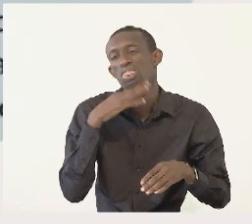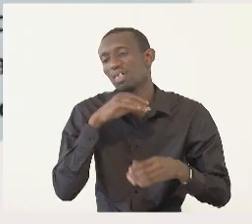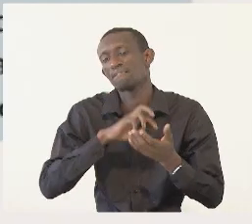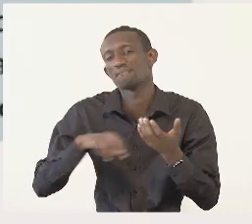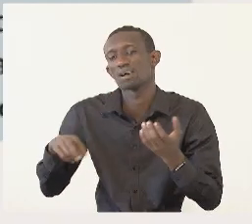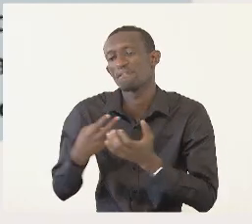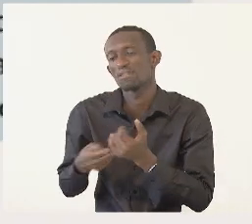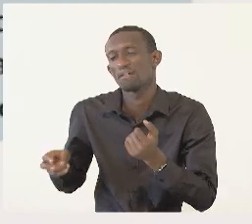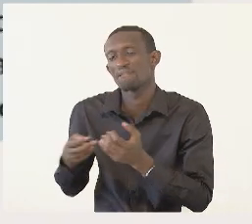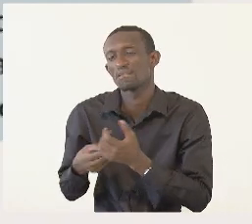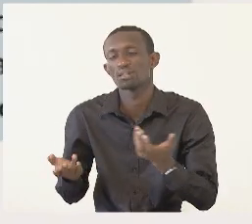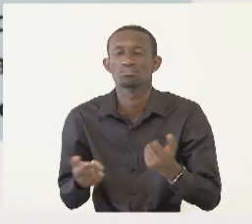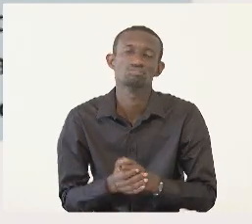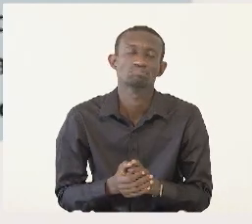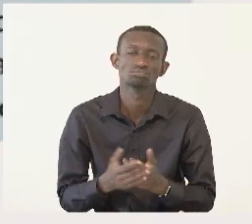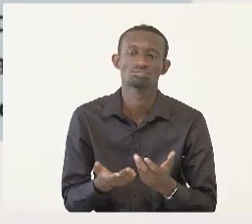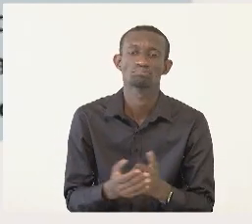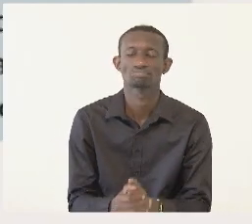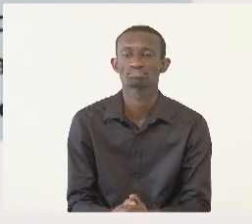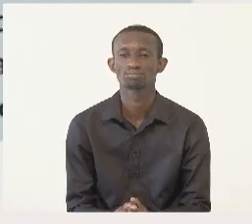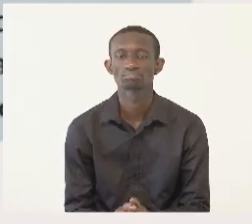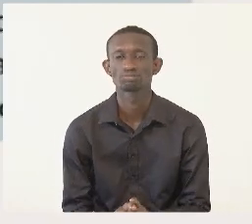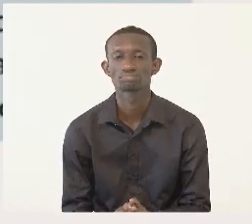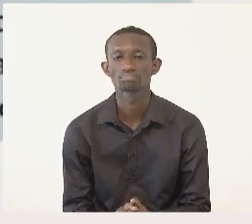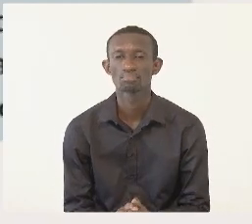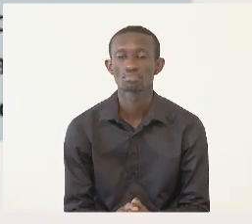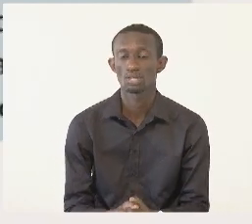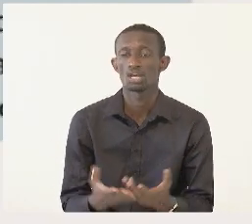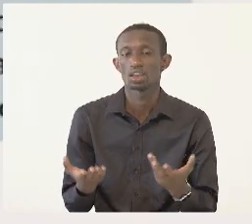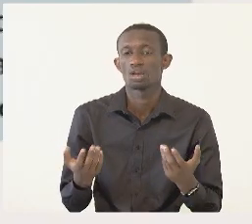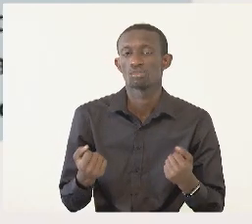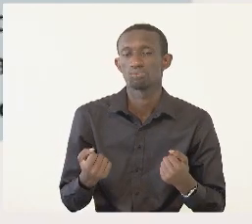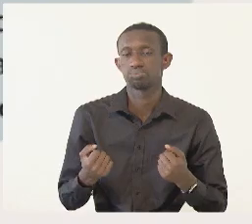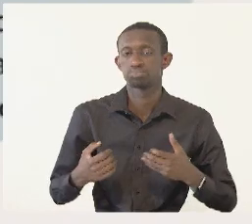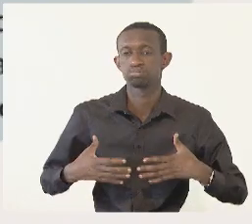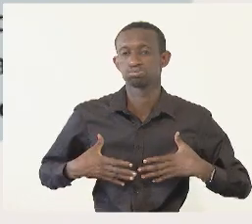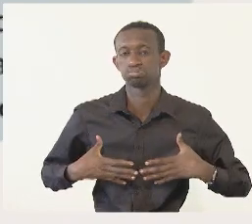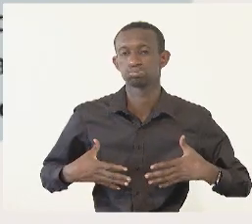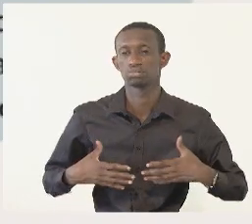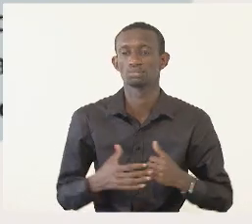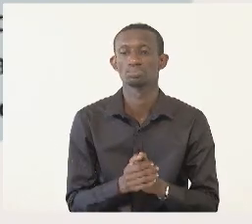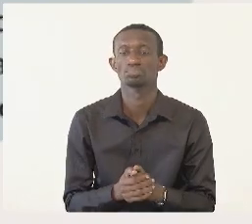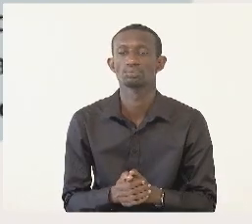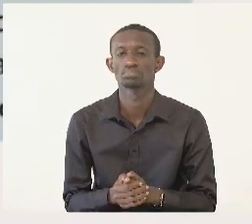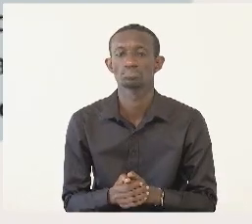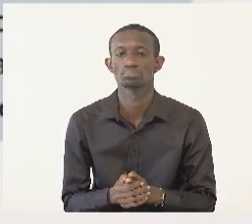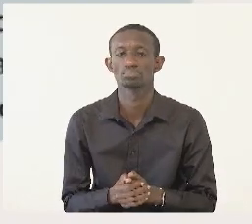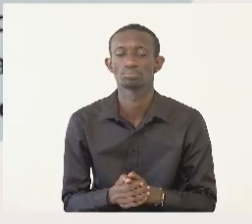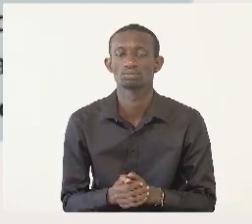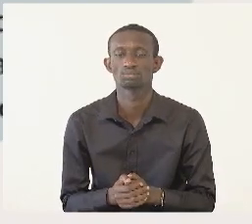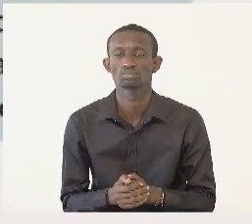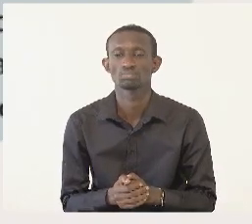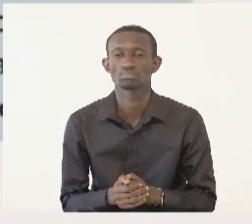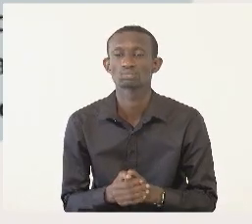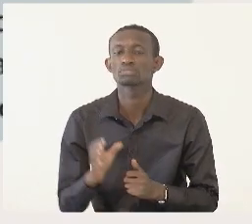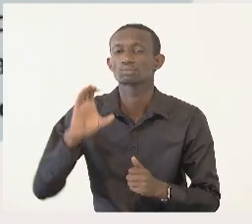in form of urine. They can pass through the urine. We have the lungs. What does the lungs remove as waste product? We